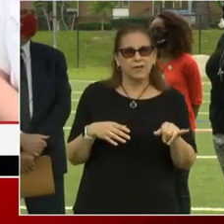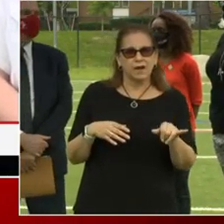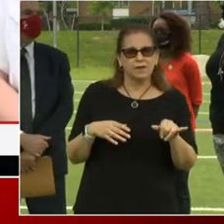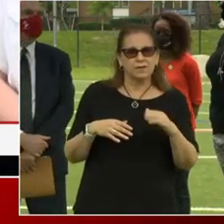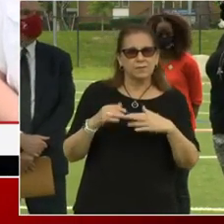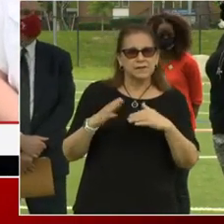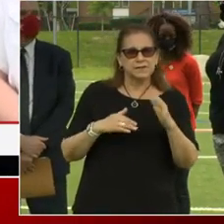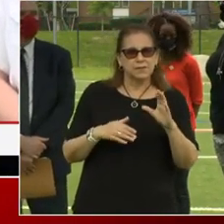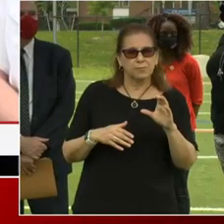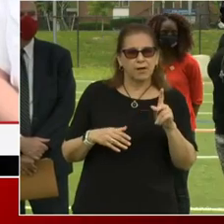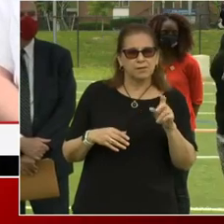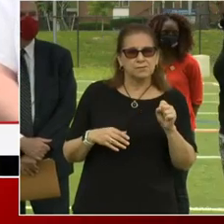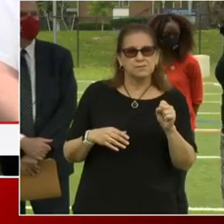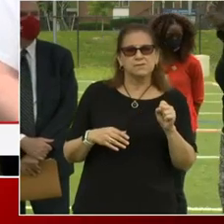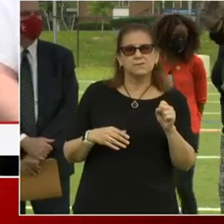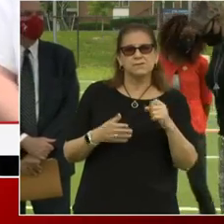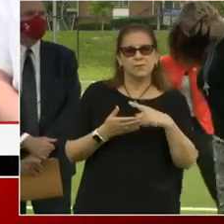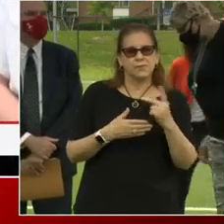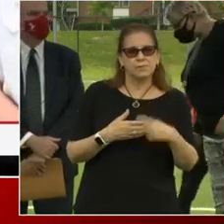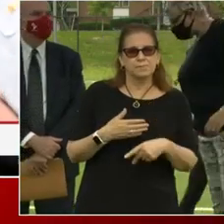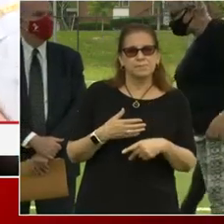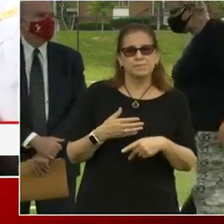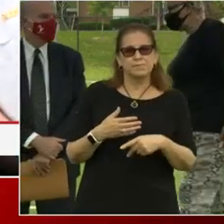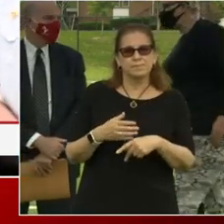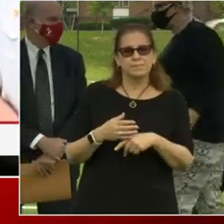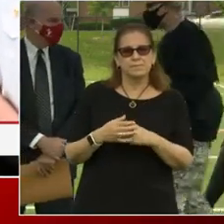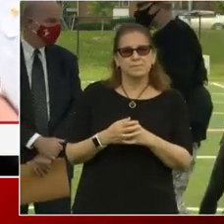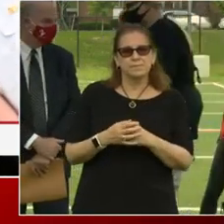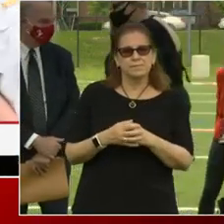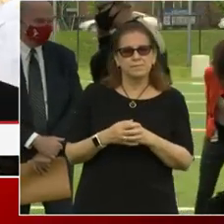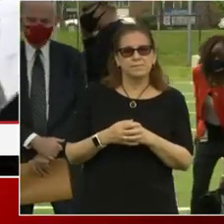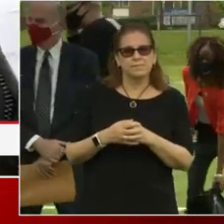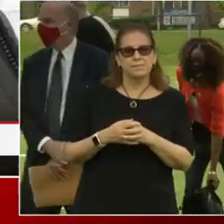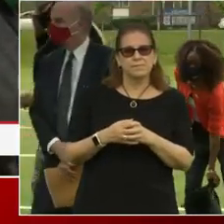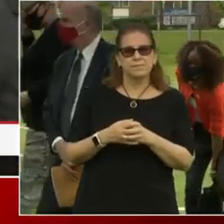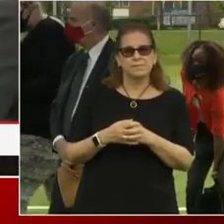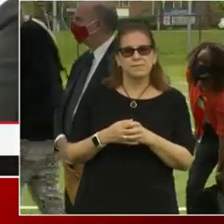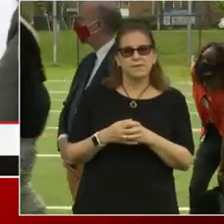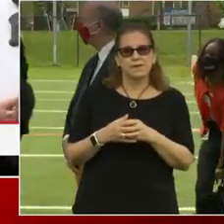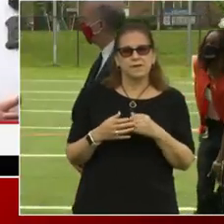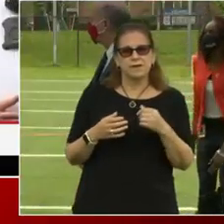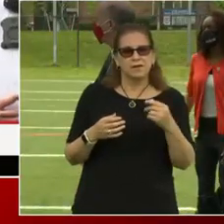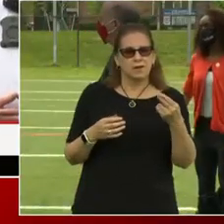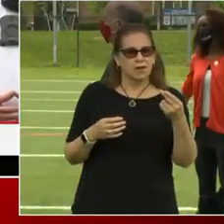When can we expect that? Let me ask Director Harley Harper to give you a quick update.